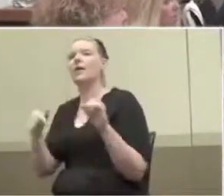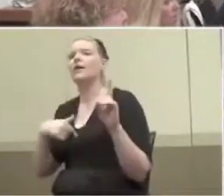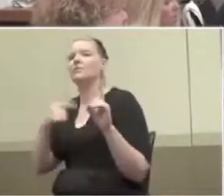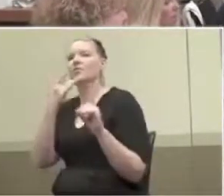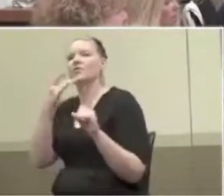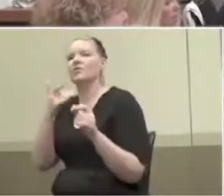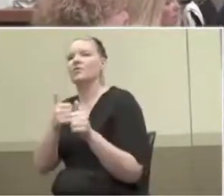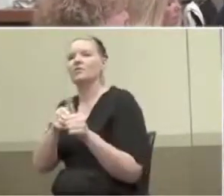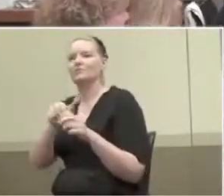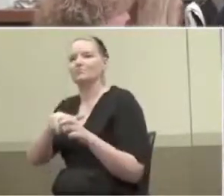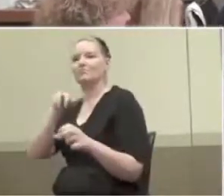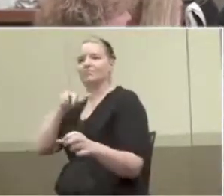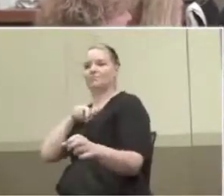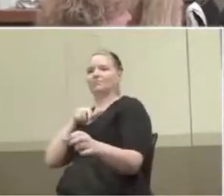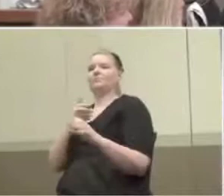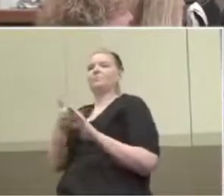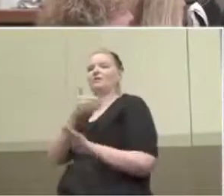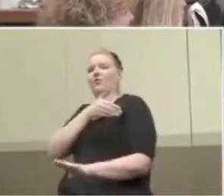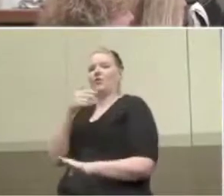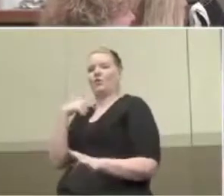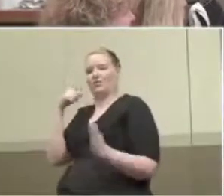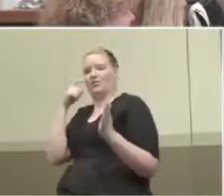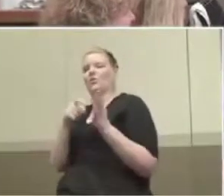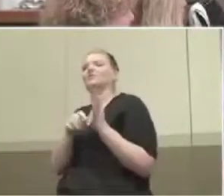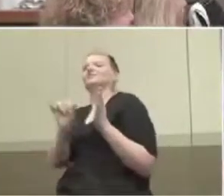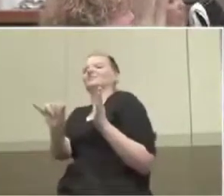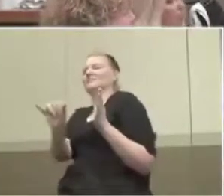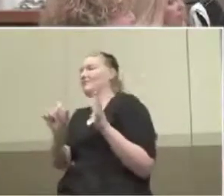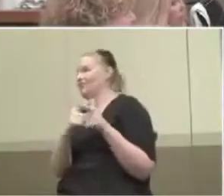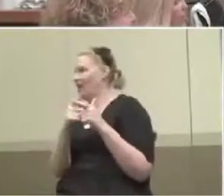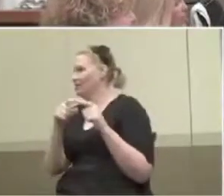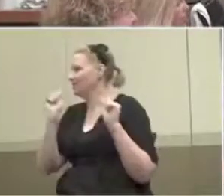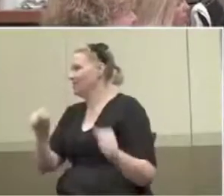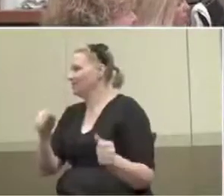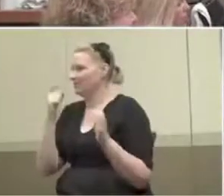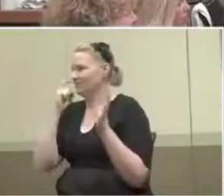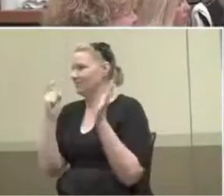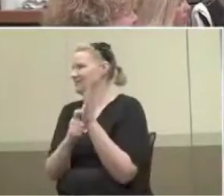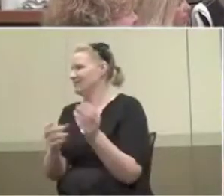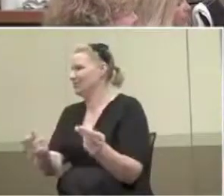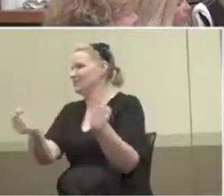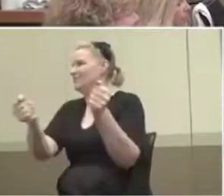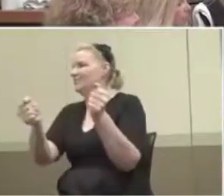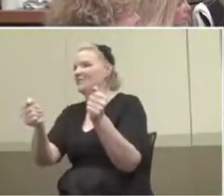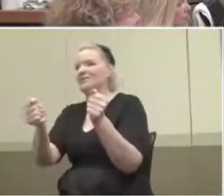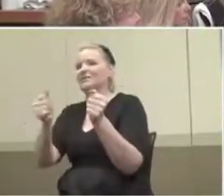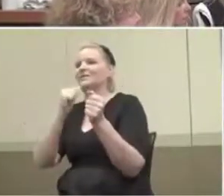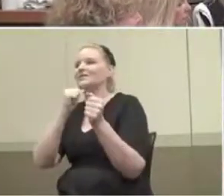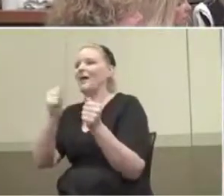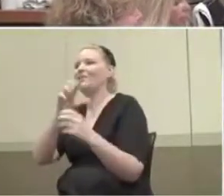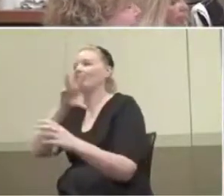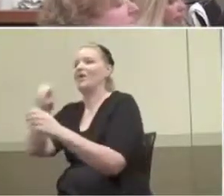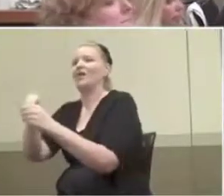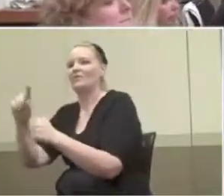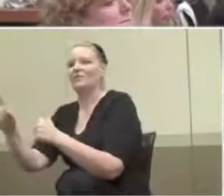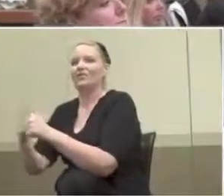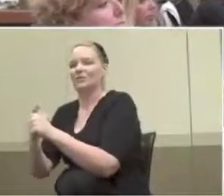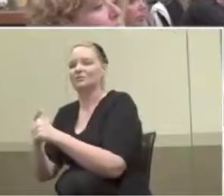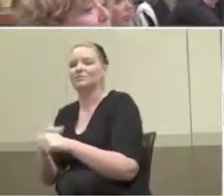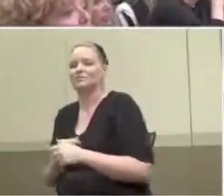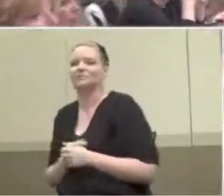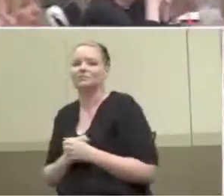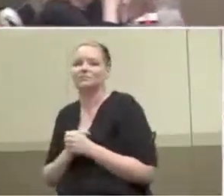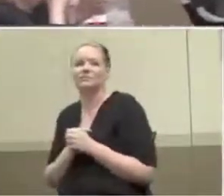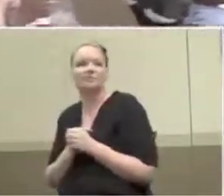think sometimes it's subtle, but it's real in terms of cues that this is where we're headed. So we're going to touch on